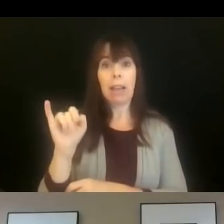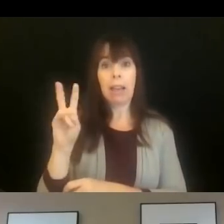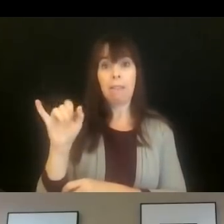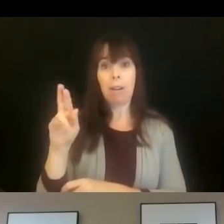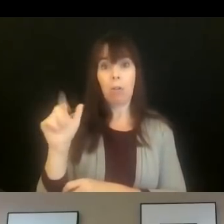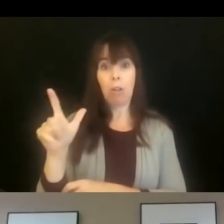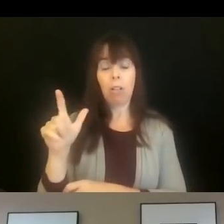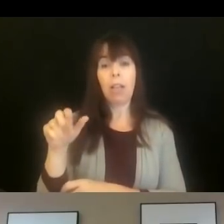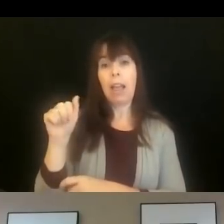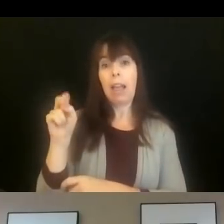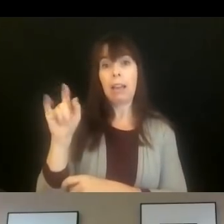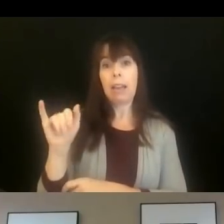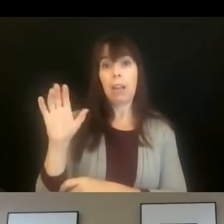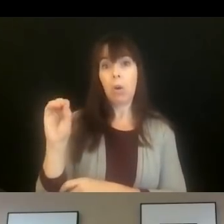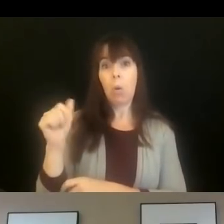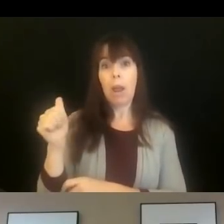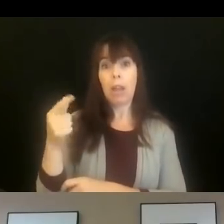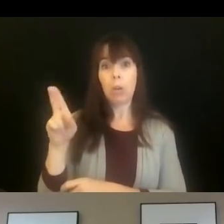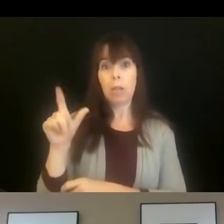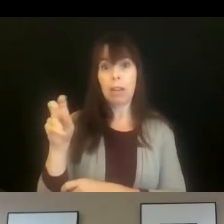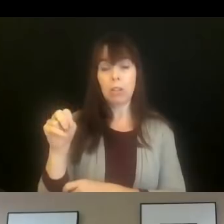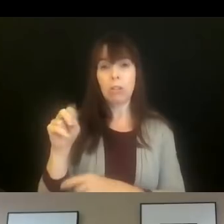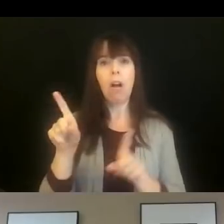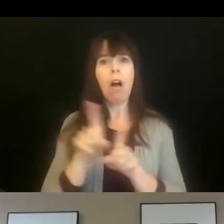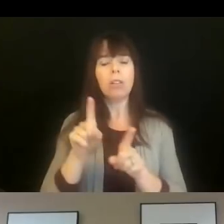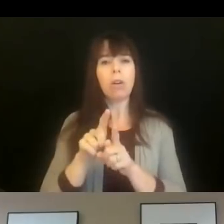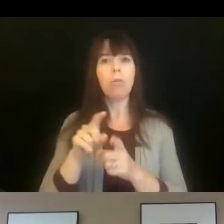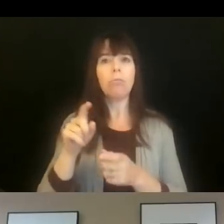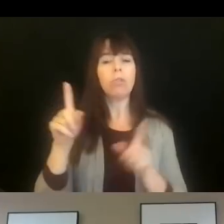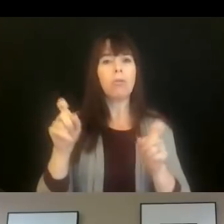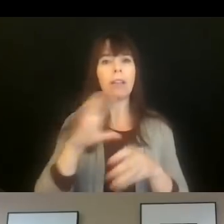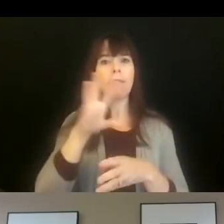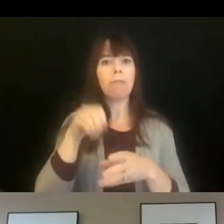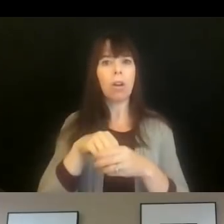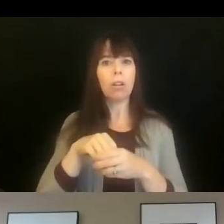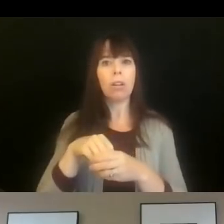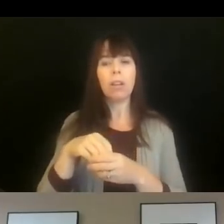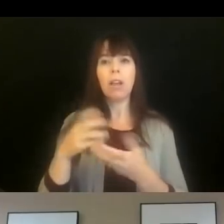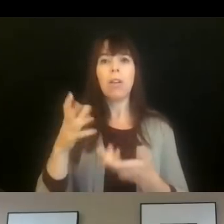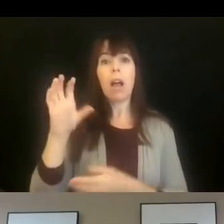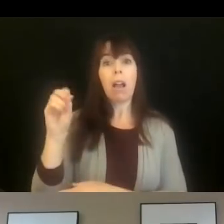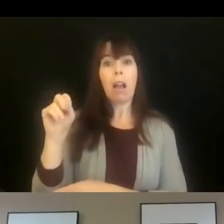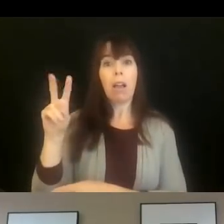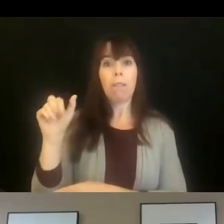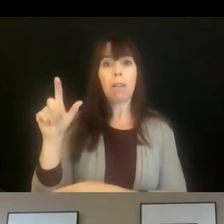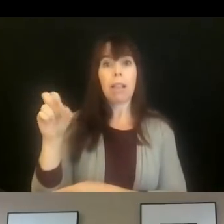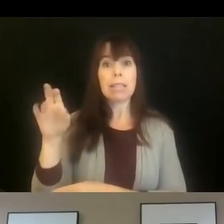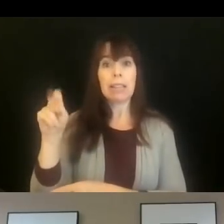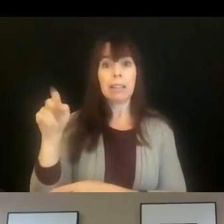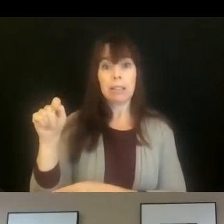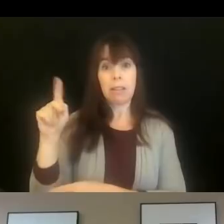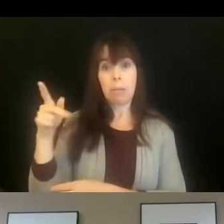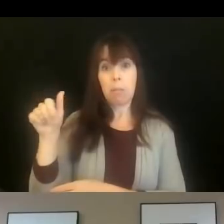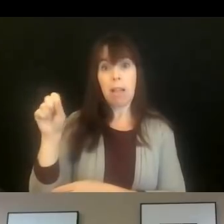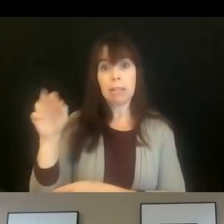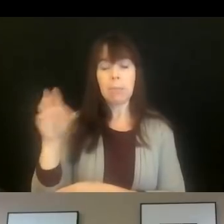anti-inflammatory, anticoagulation. We also were involved in trials involving convalescent plasma and stem cells as